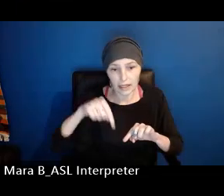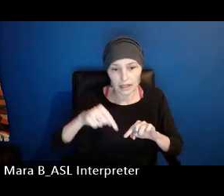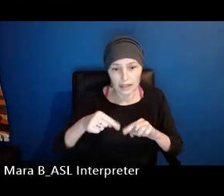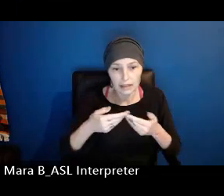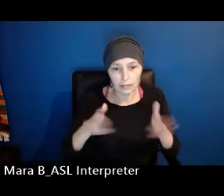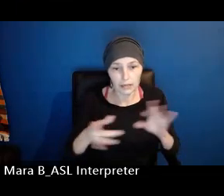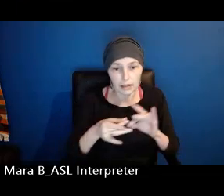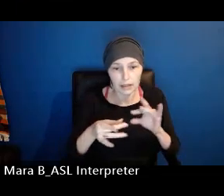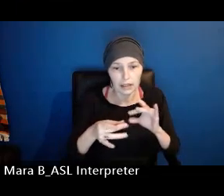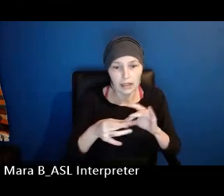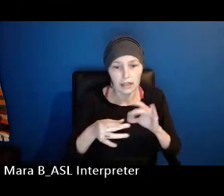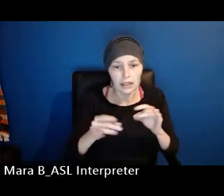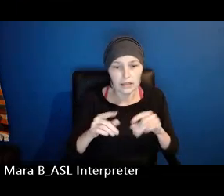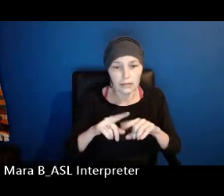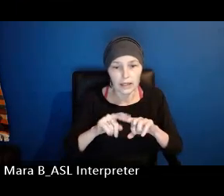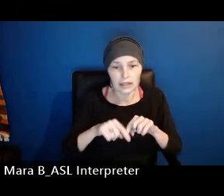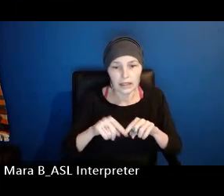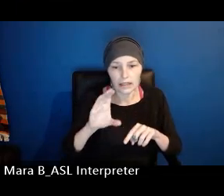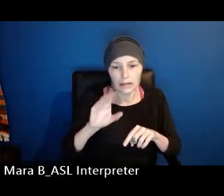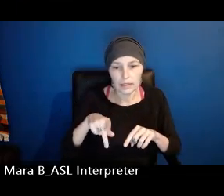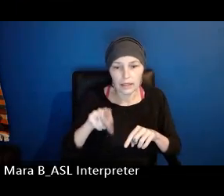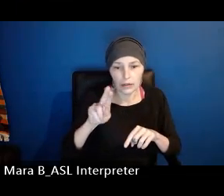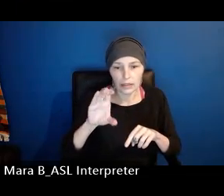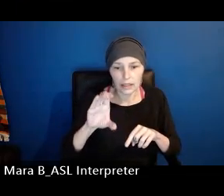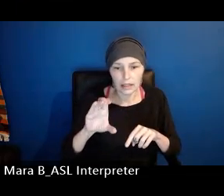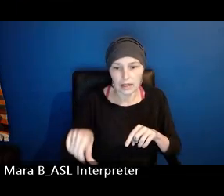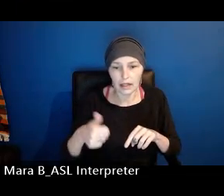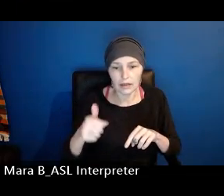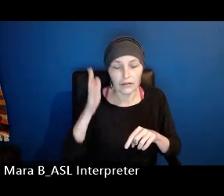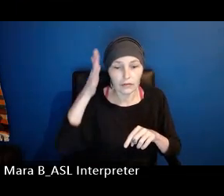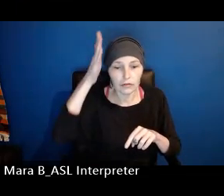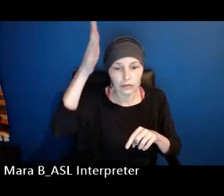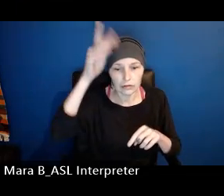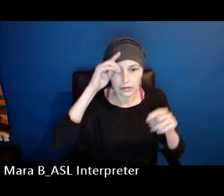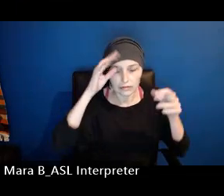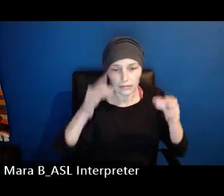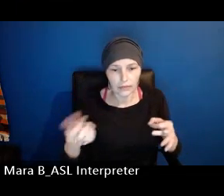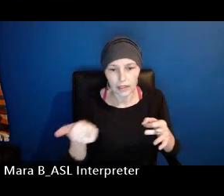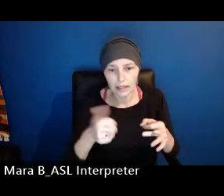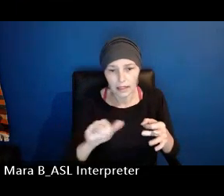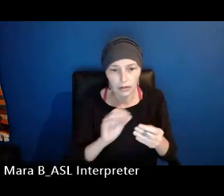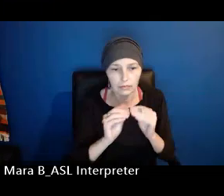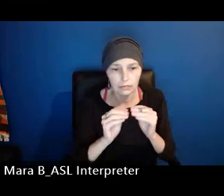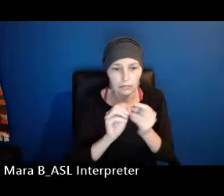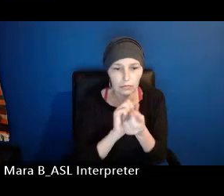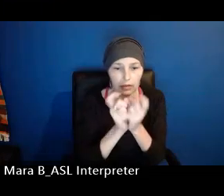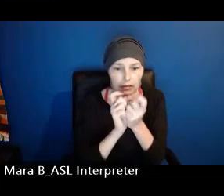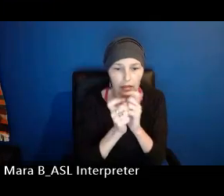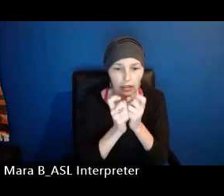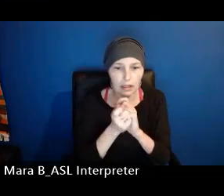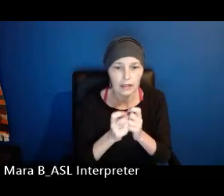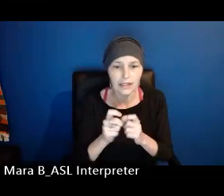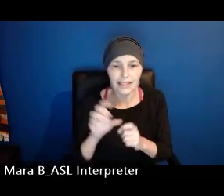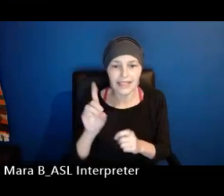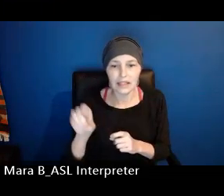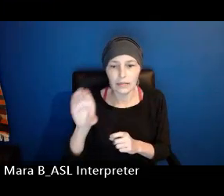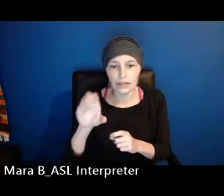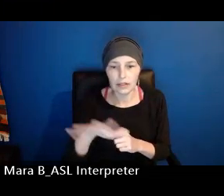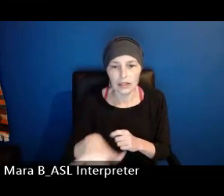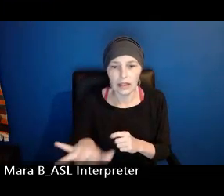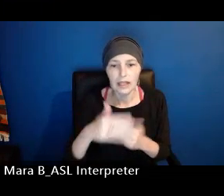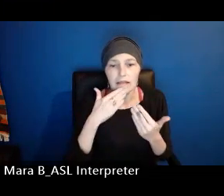as well to inform that future designation and any other subsequent revisions of those decarbonization zones. But thank you all again for your